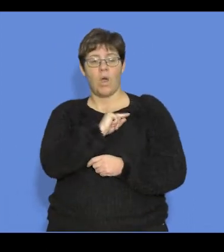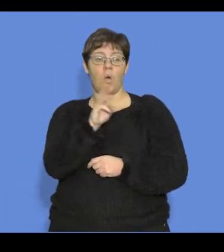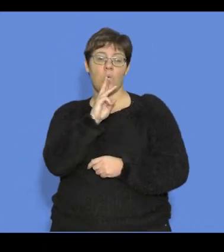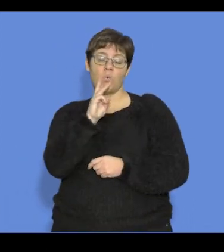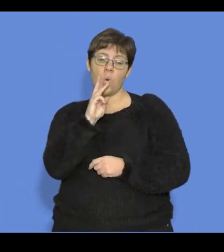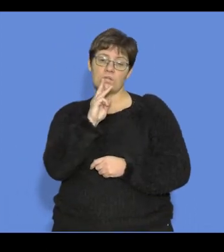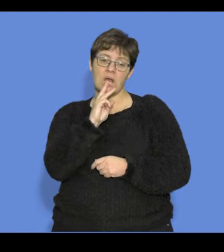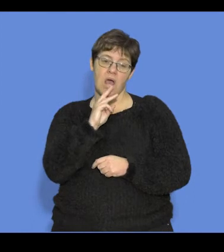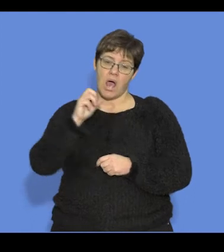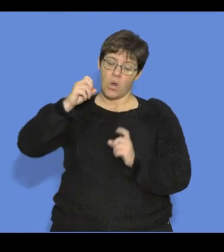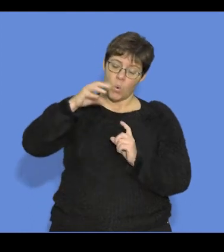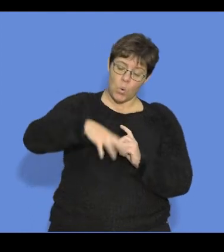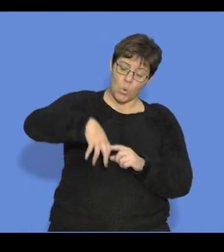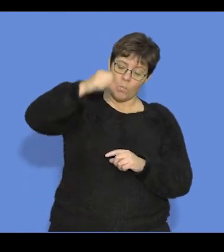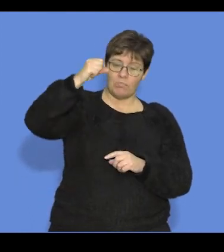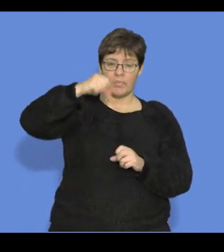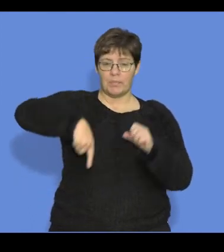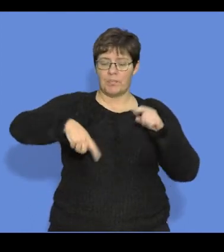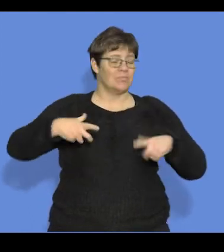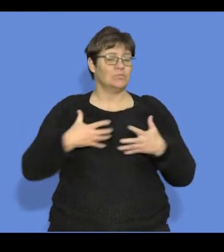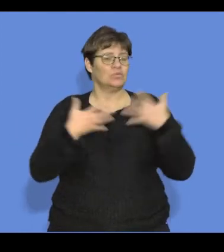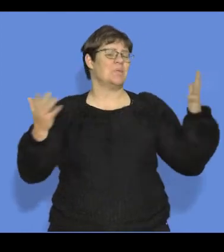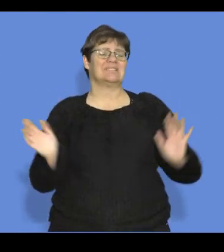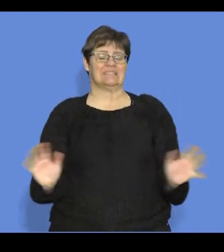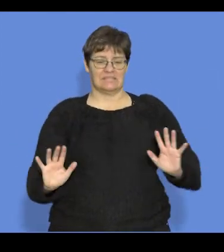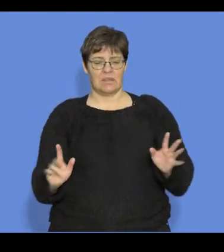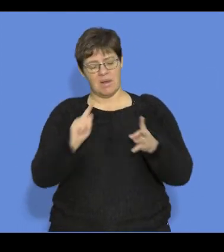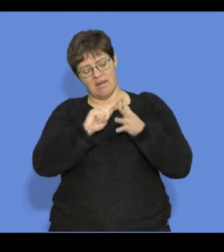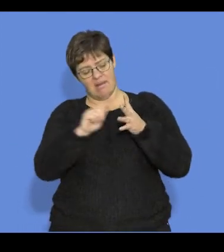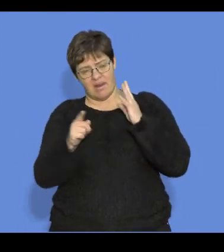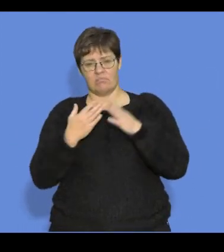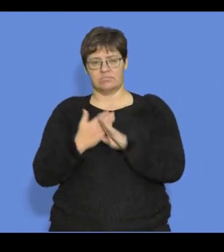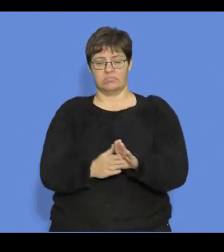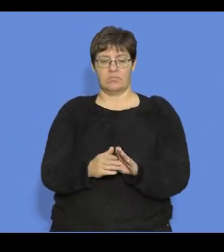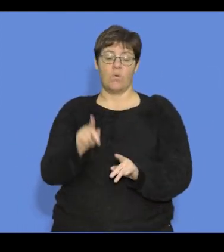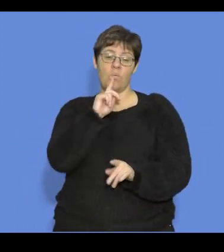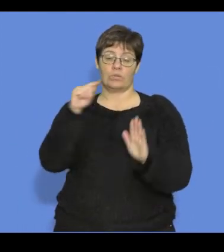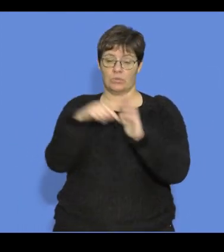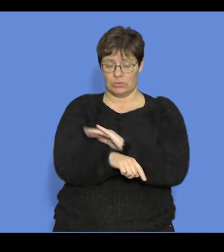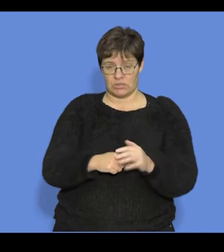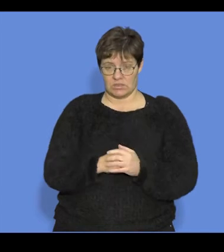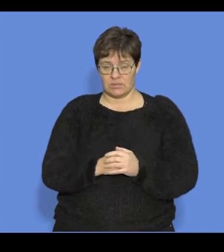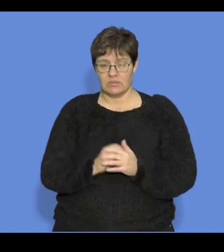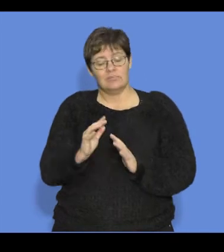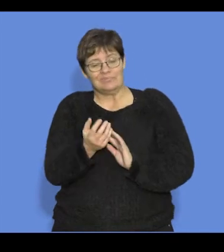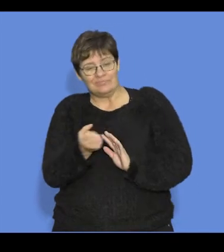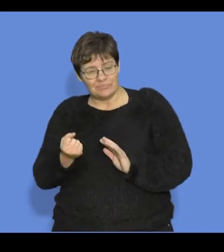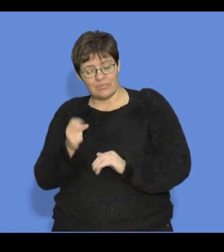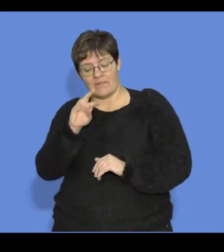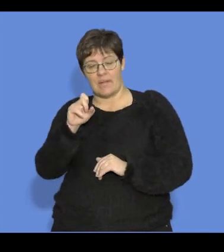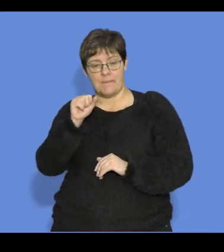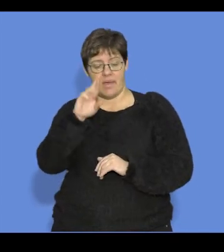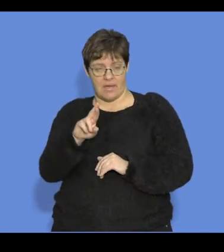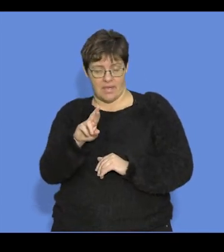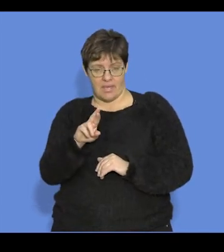water through transpiration, and there are different ways that they can do this. They retain water vapor,